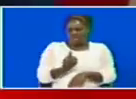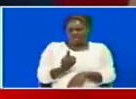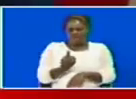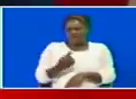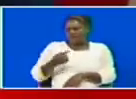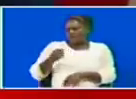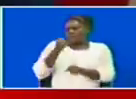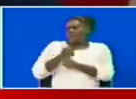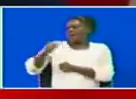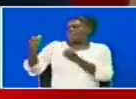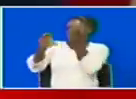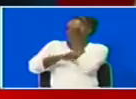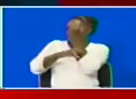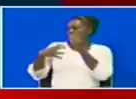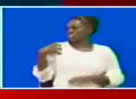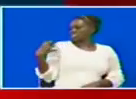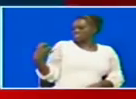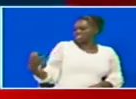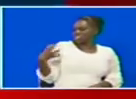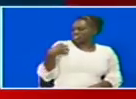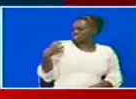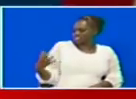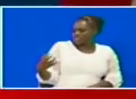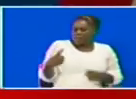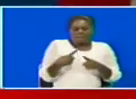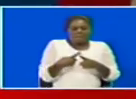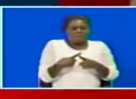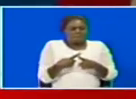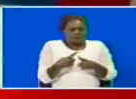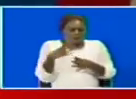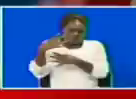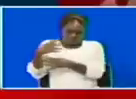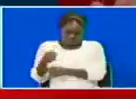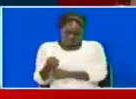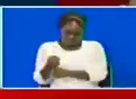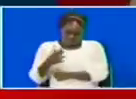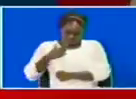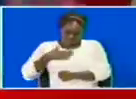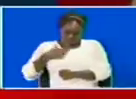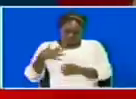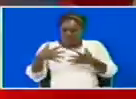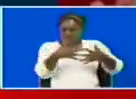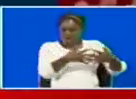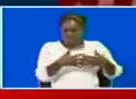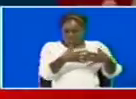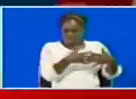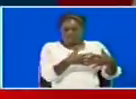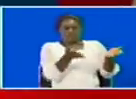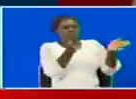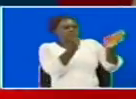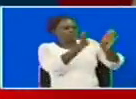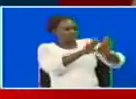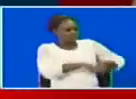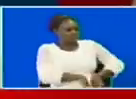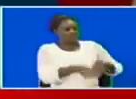countries Rich while the wealth strength and confidence of our country has dissipated